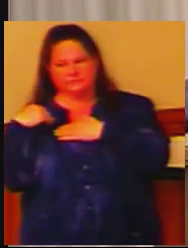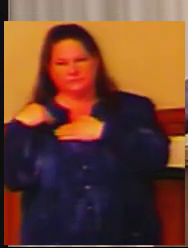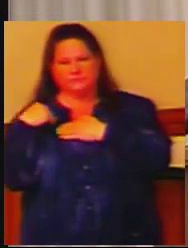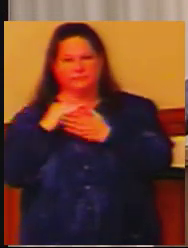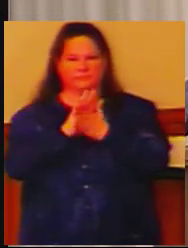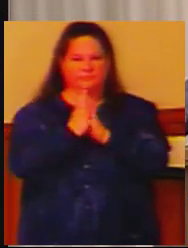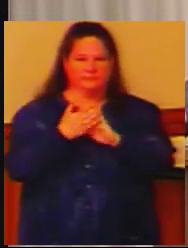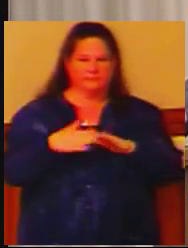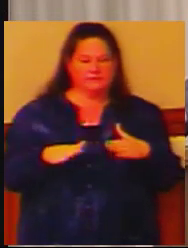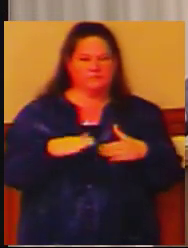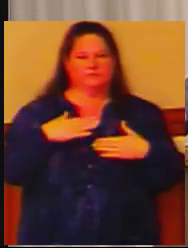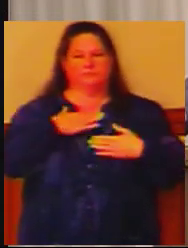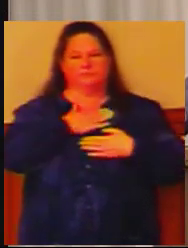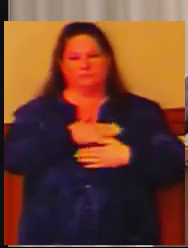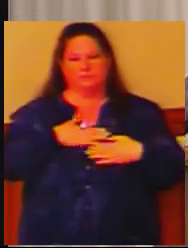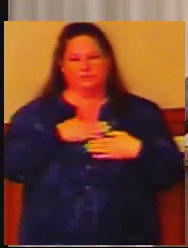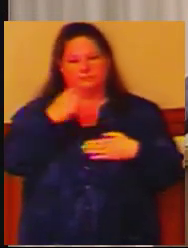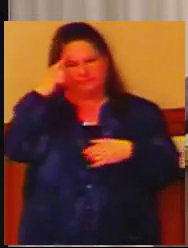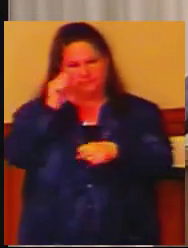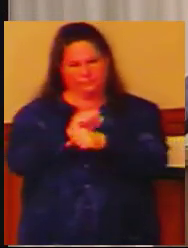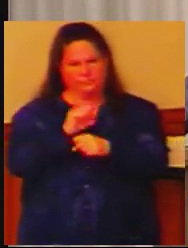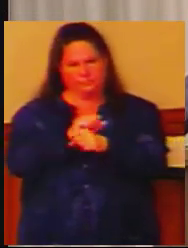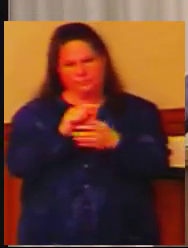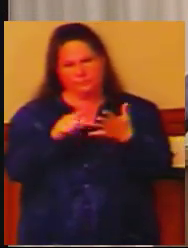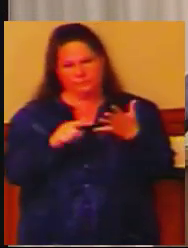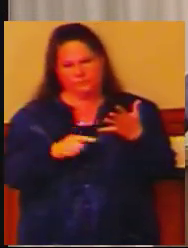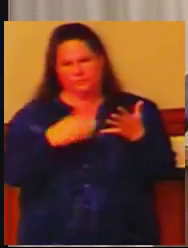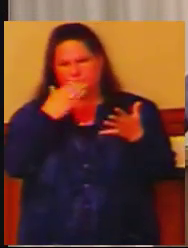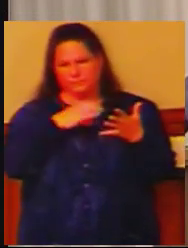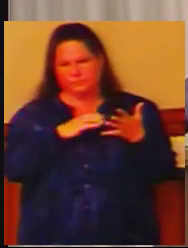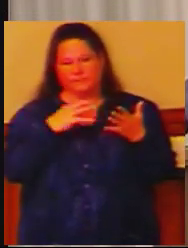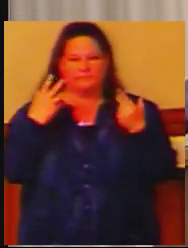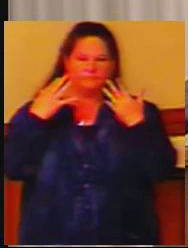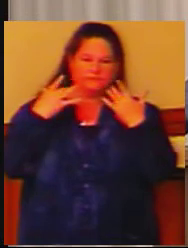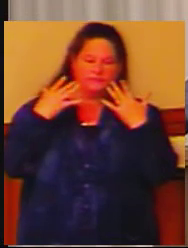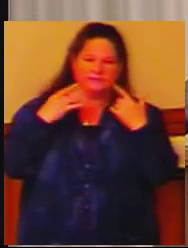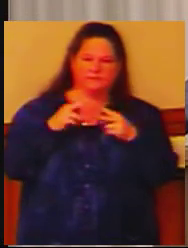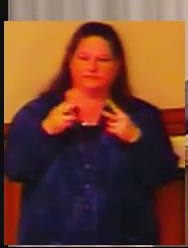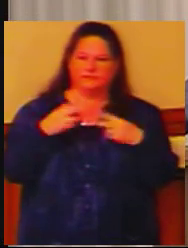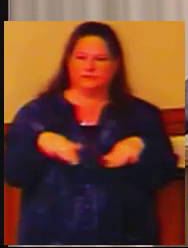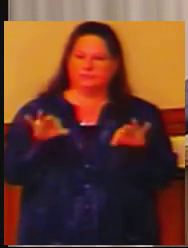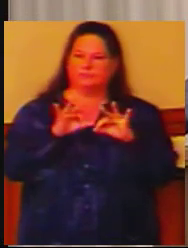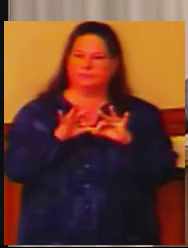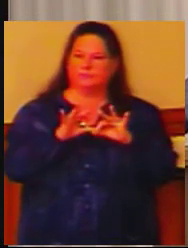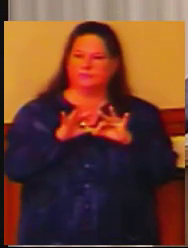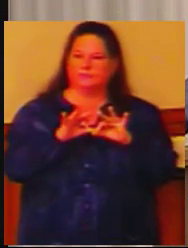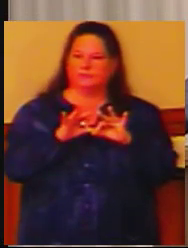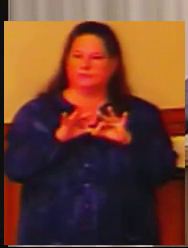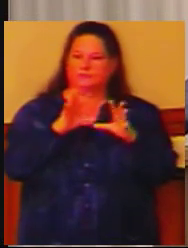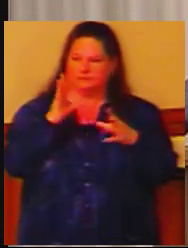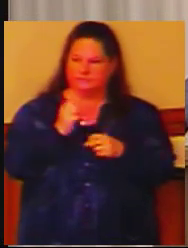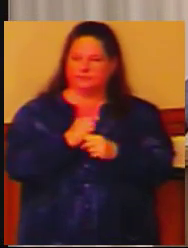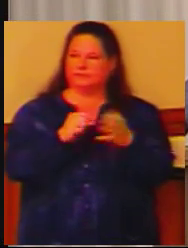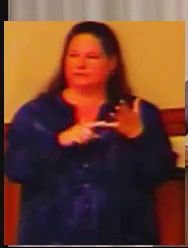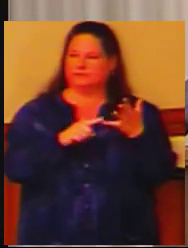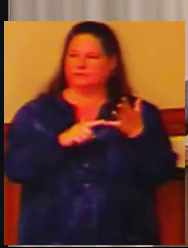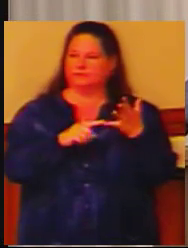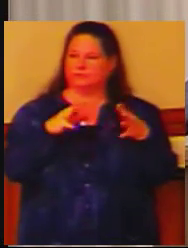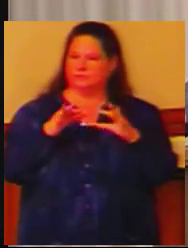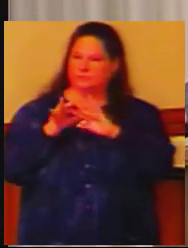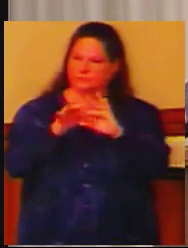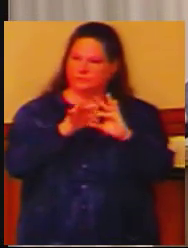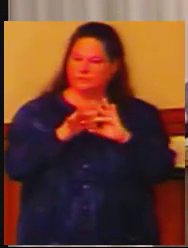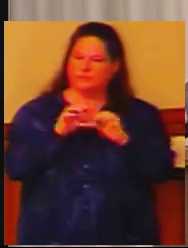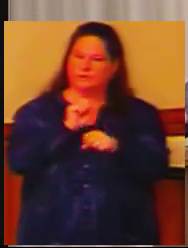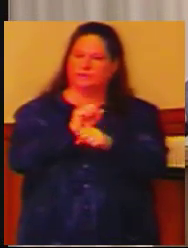peaceableness, appreciation for the work that's done, warm and friendliness, very important. Just to recap, cooperation, working